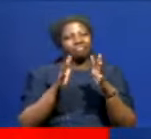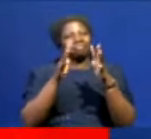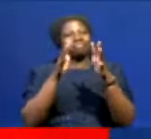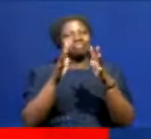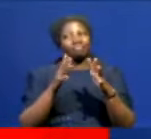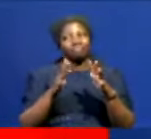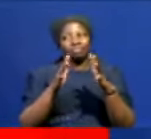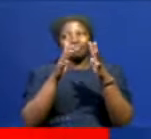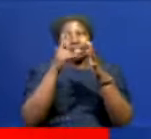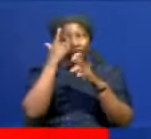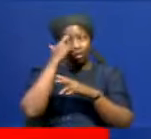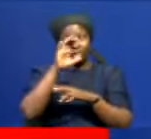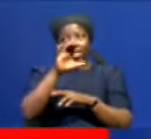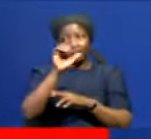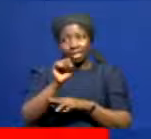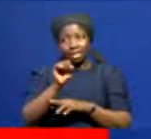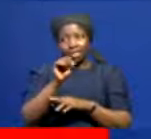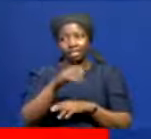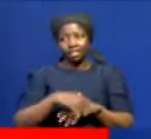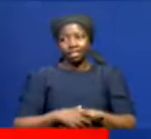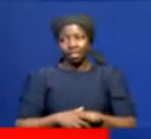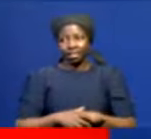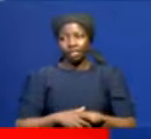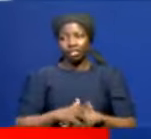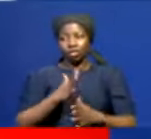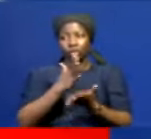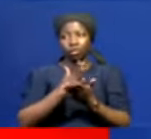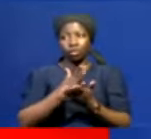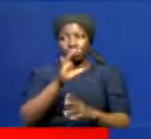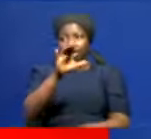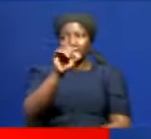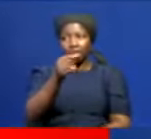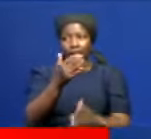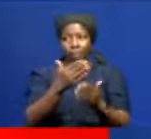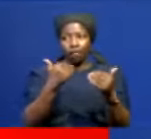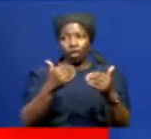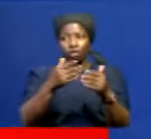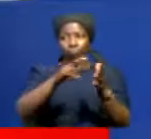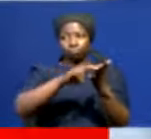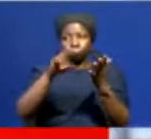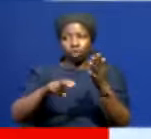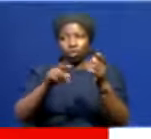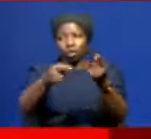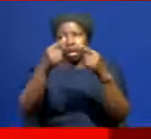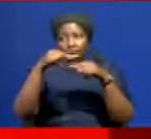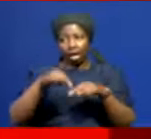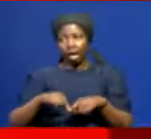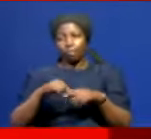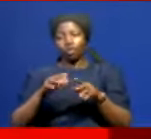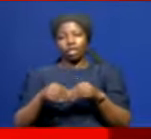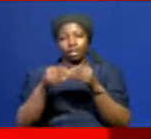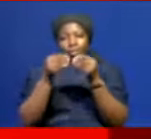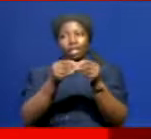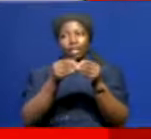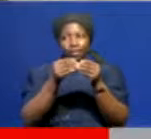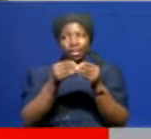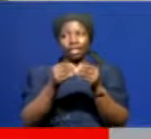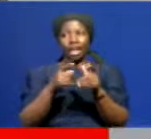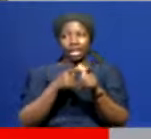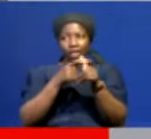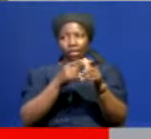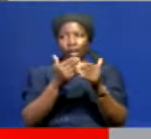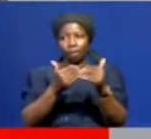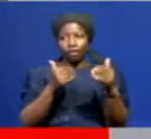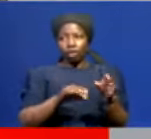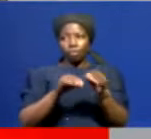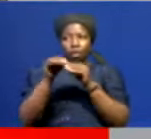waziri. Obviously, waziri, before ushuke, you can come here, you will receive a gift before scaling up to second floor where you